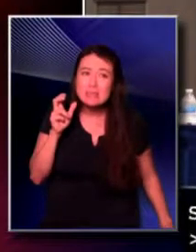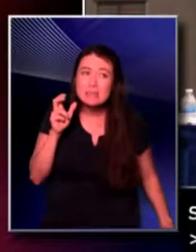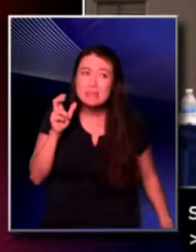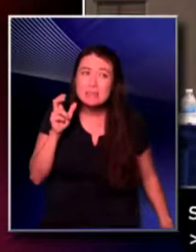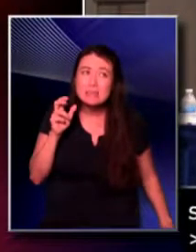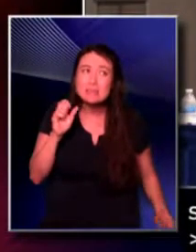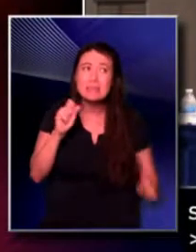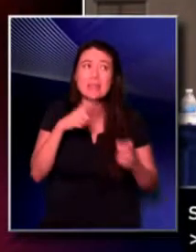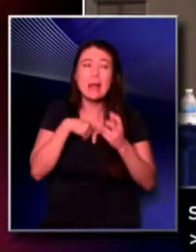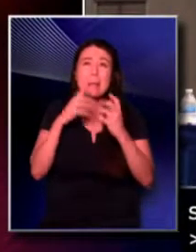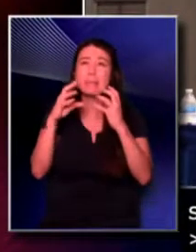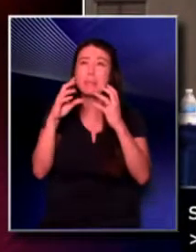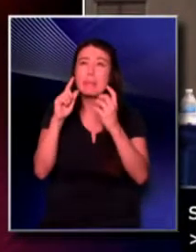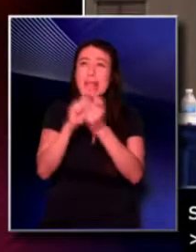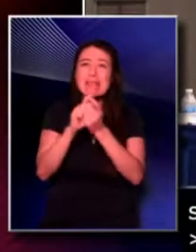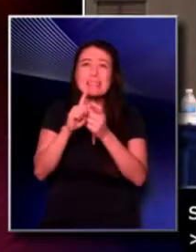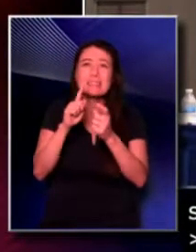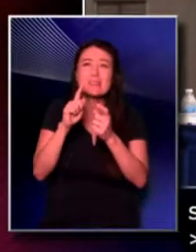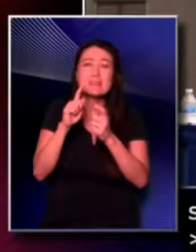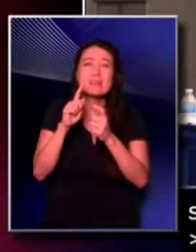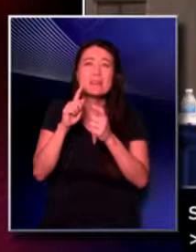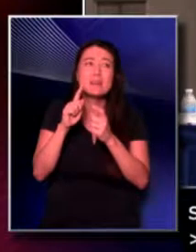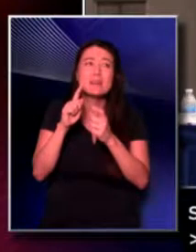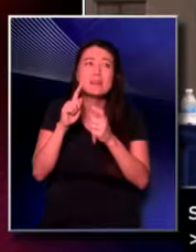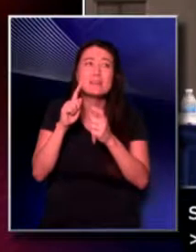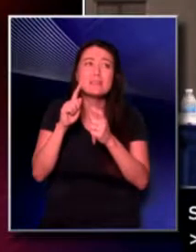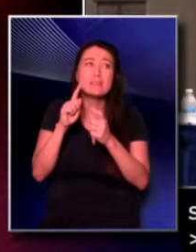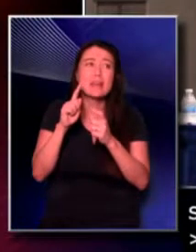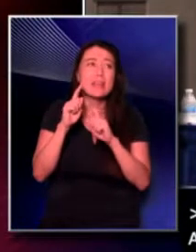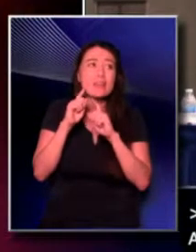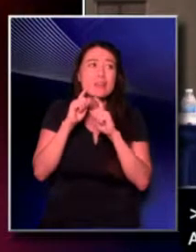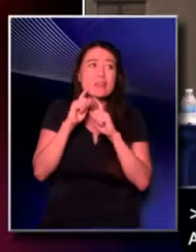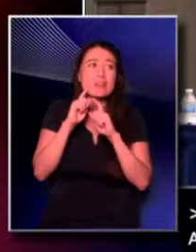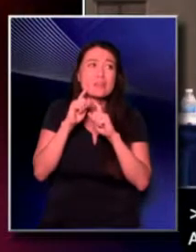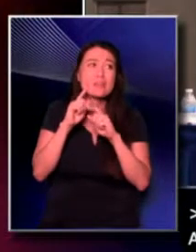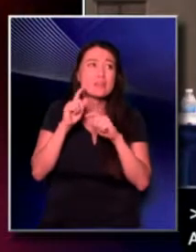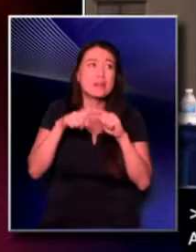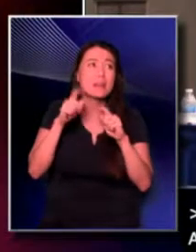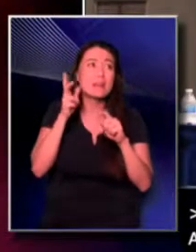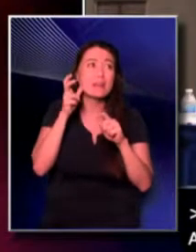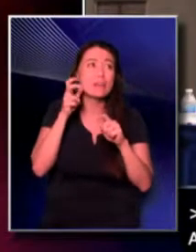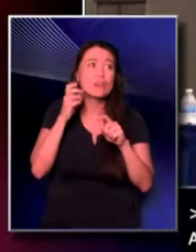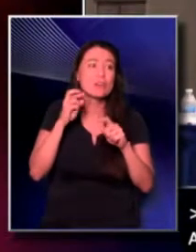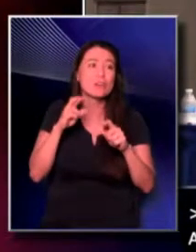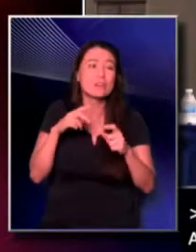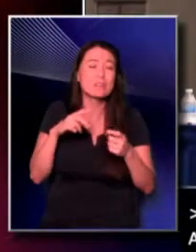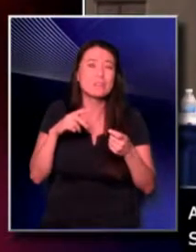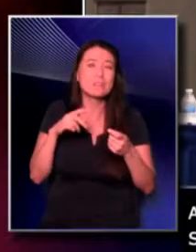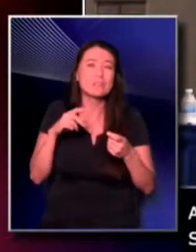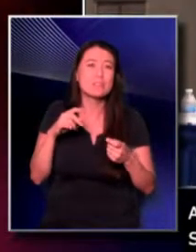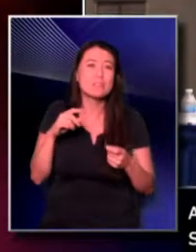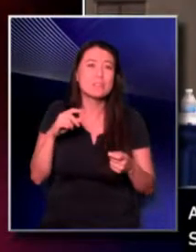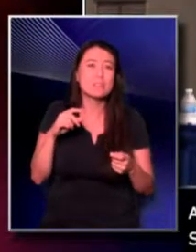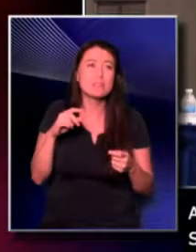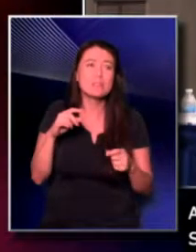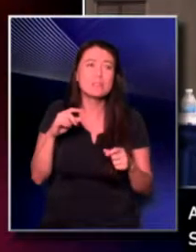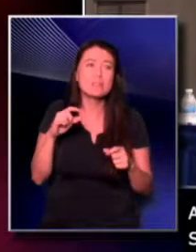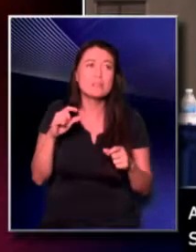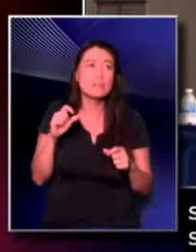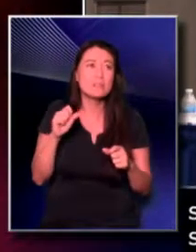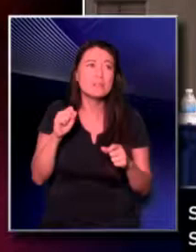wife, about 6 months ago. And he shared with me that he started this